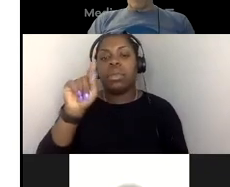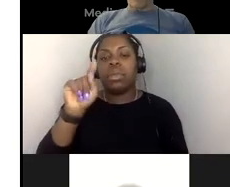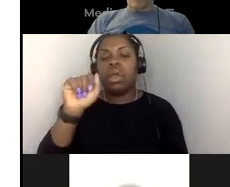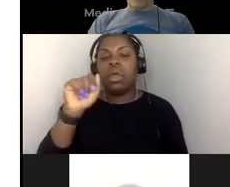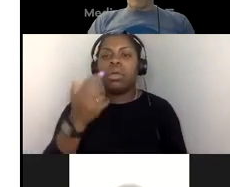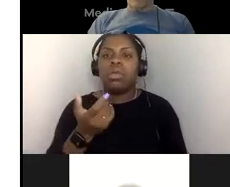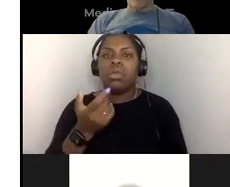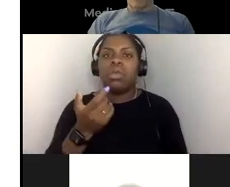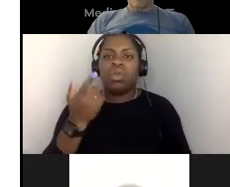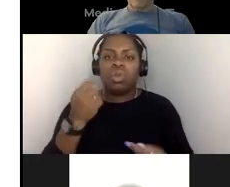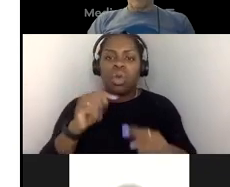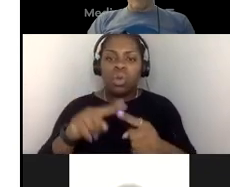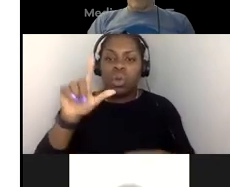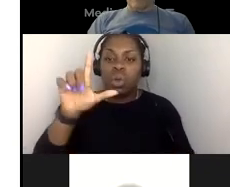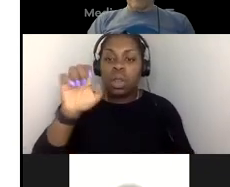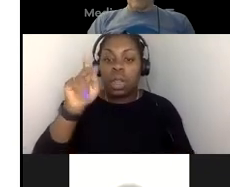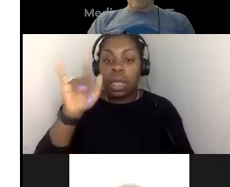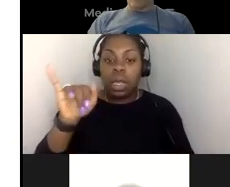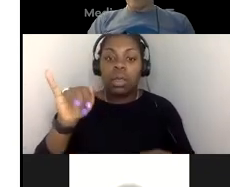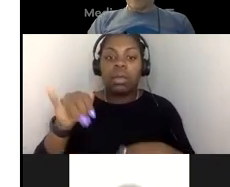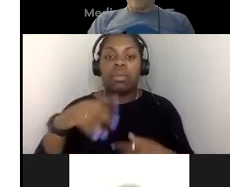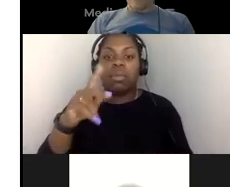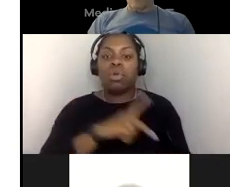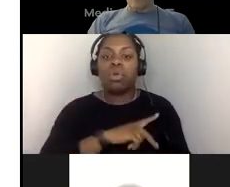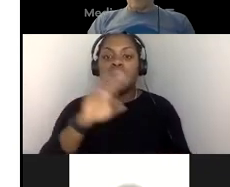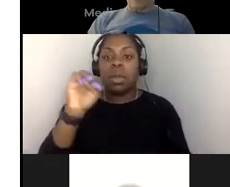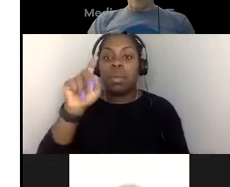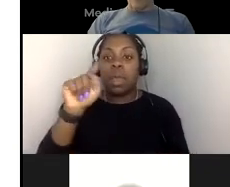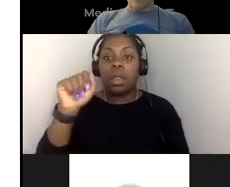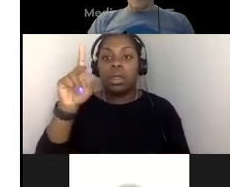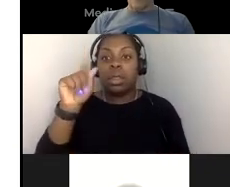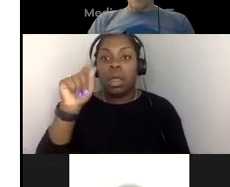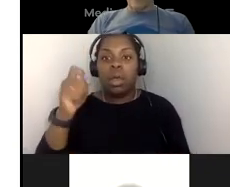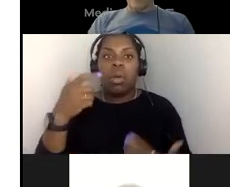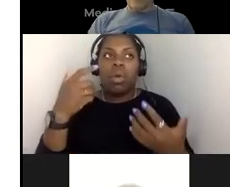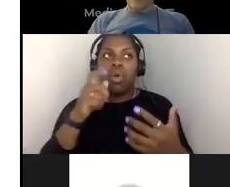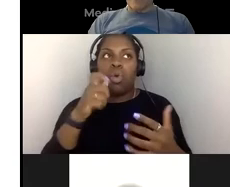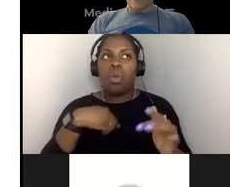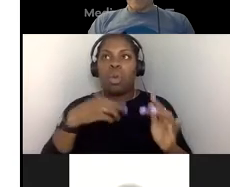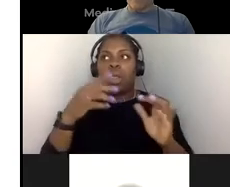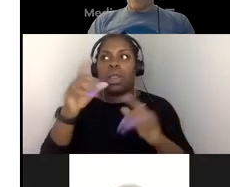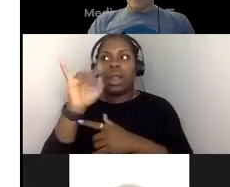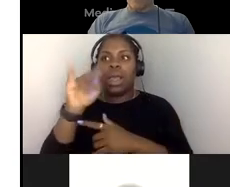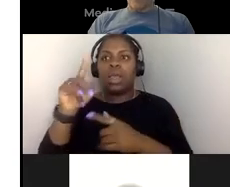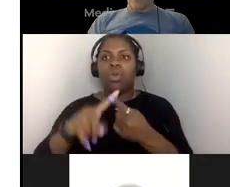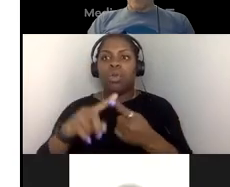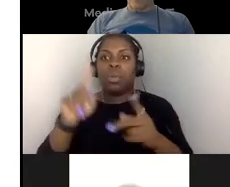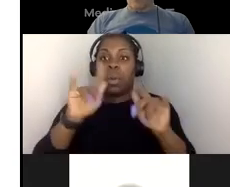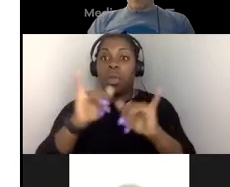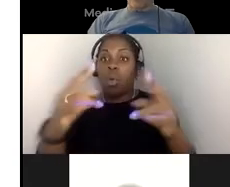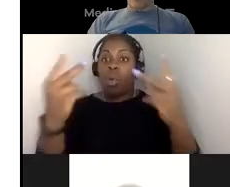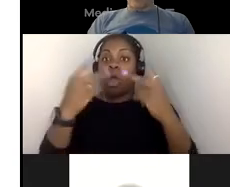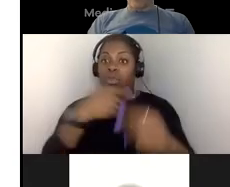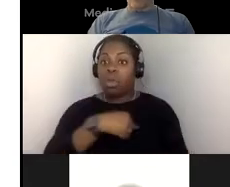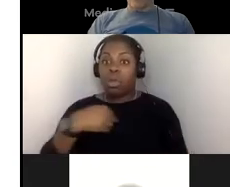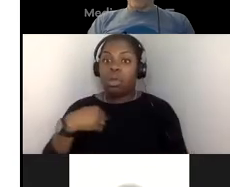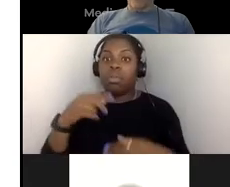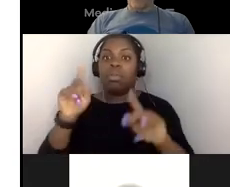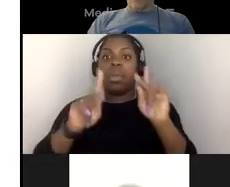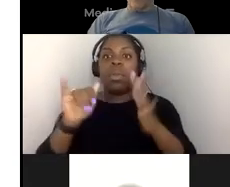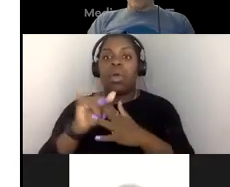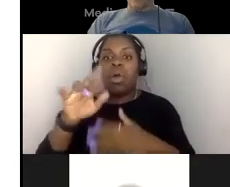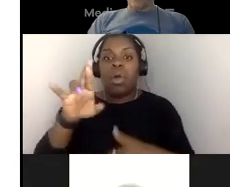Leaky points of contact. Who are we leaking to? The people that are watching us, huh? The people who are poised to